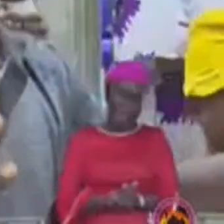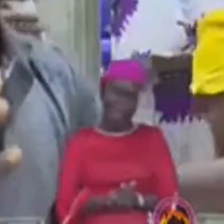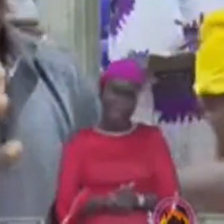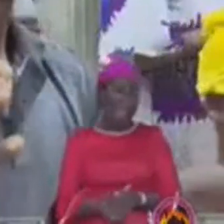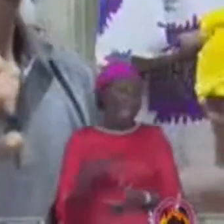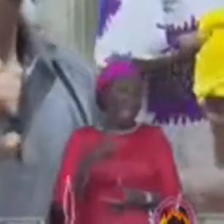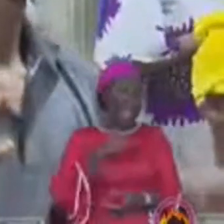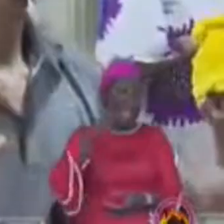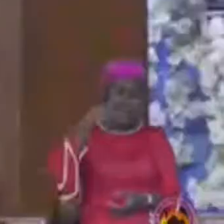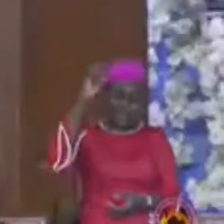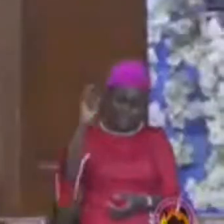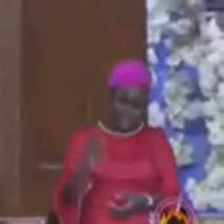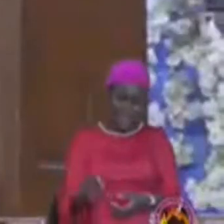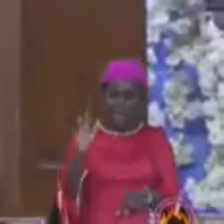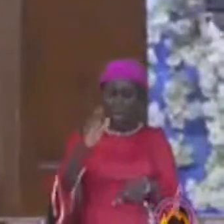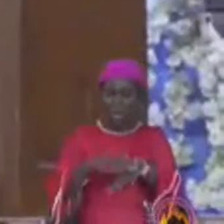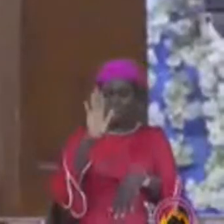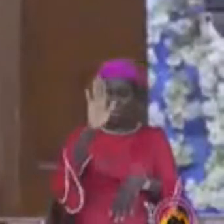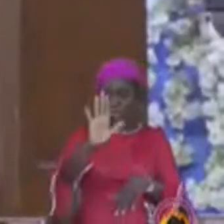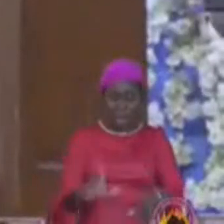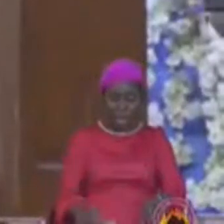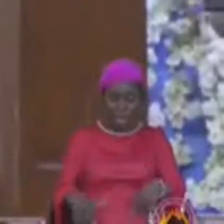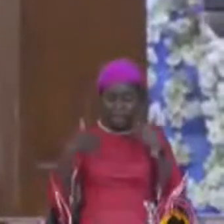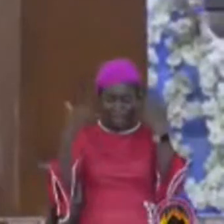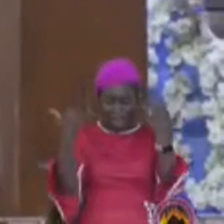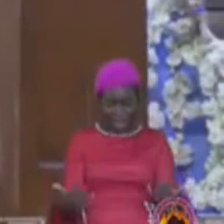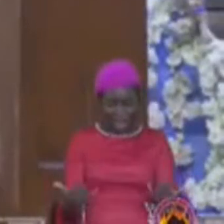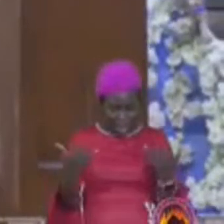I decree upon your life now,